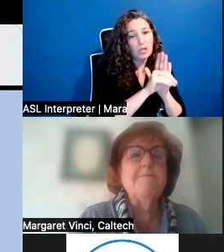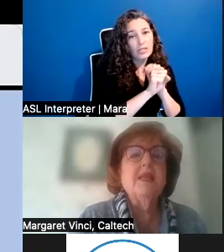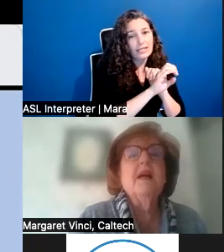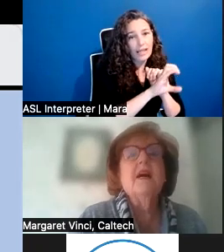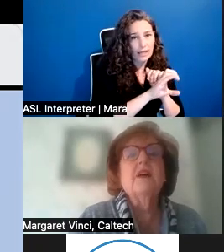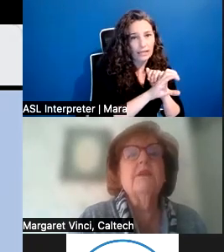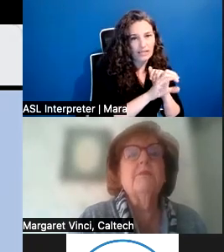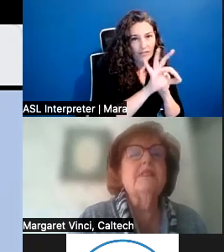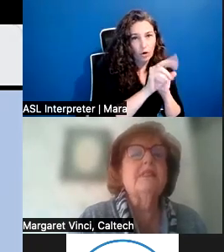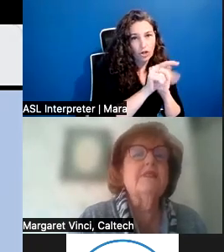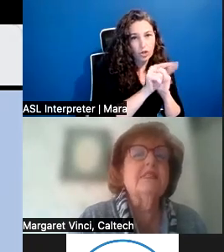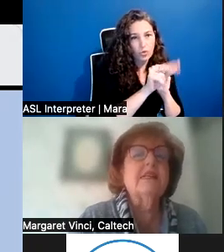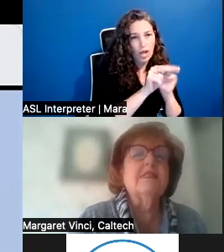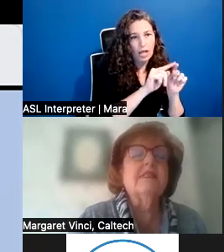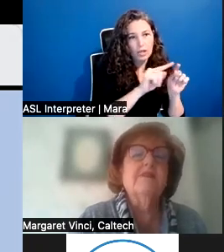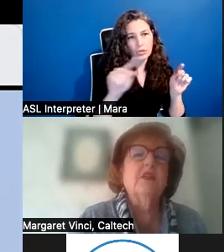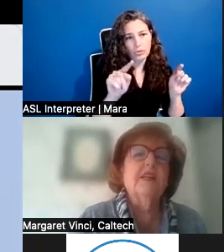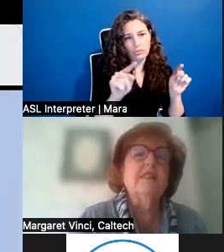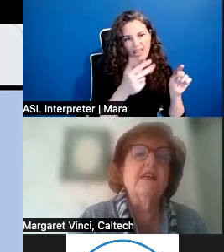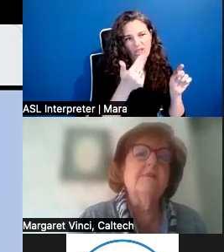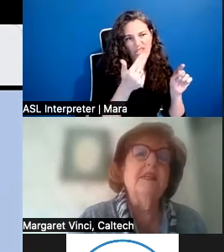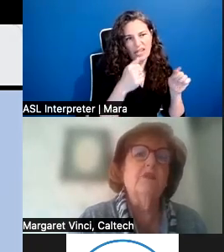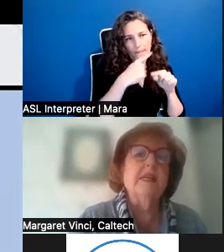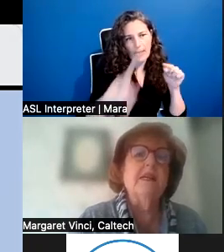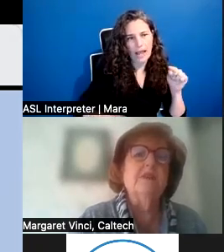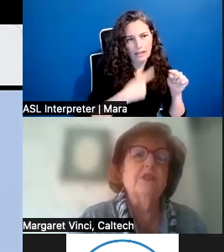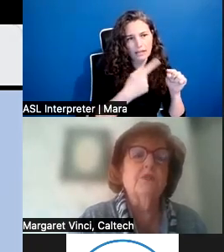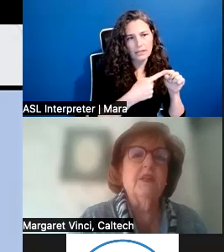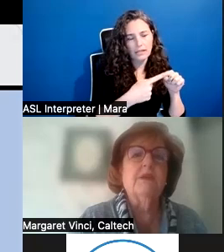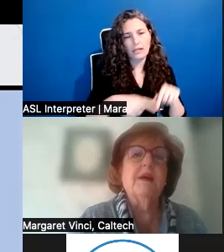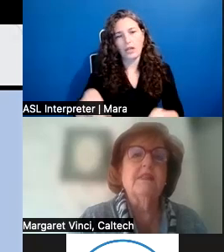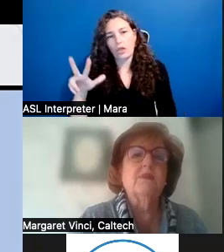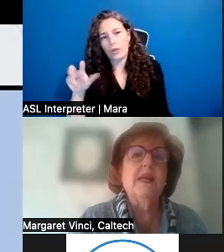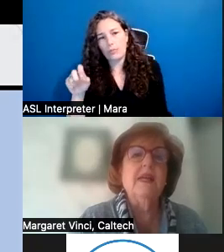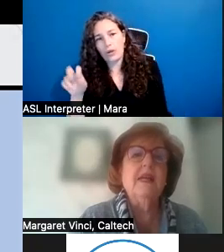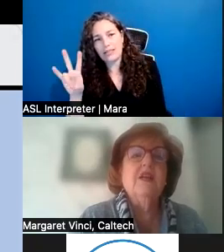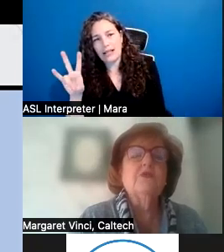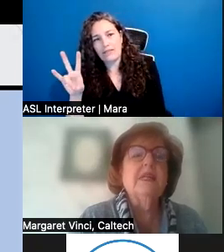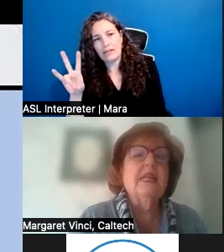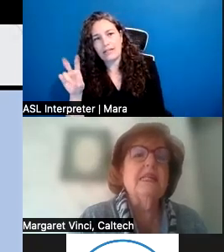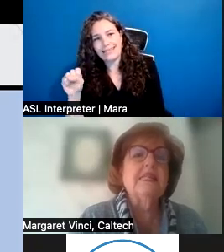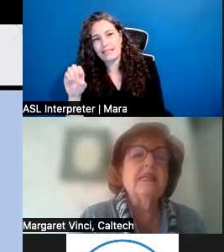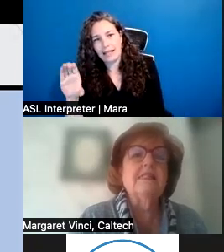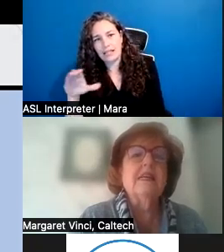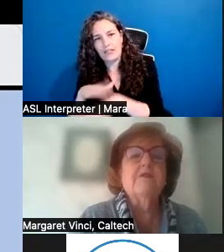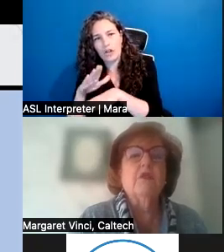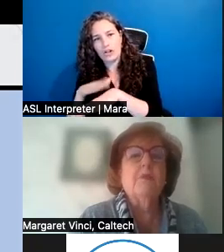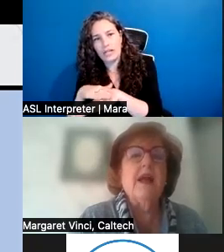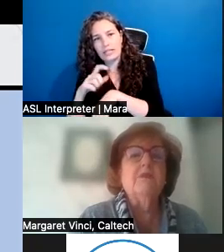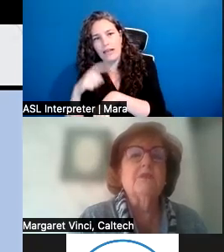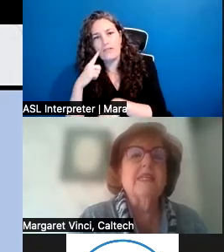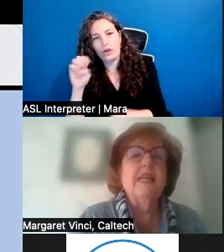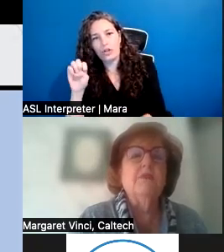away, 3.7 seconds of alerting time in Eureka, which was 23 miles away, 29 seconds at